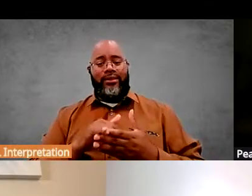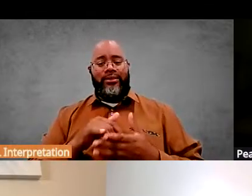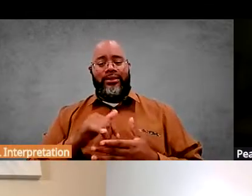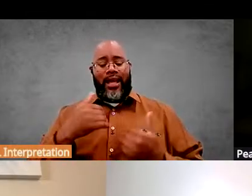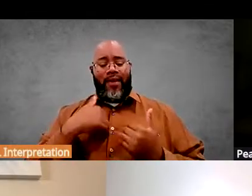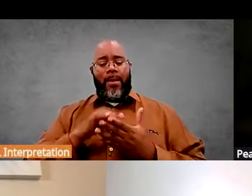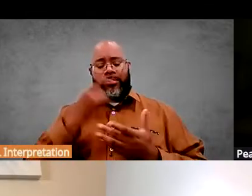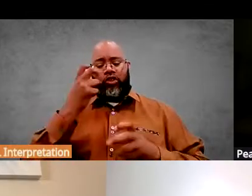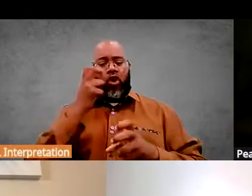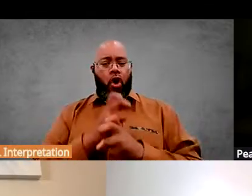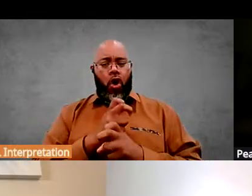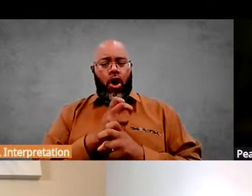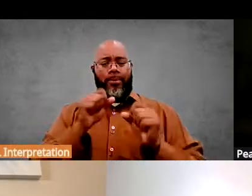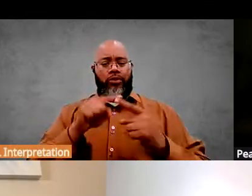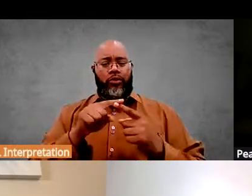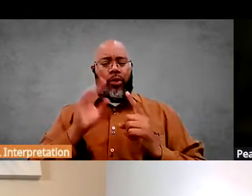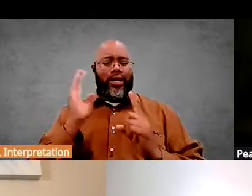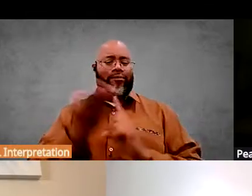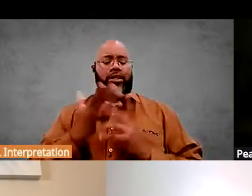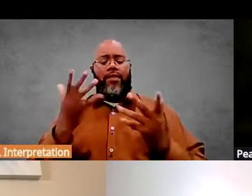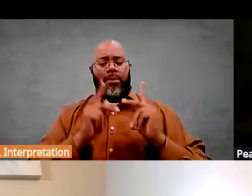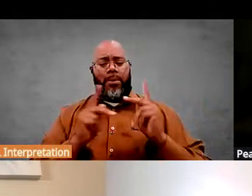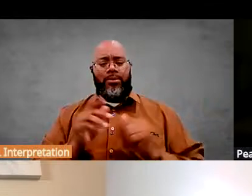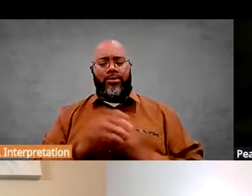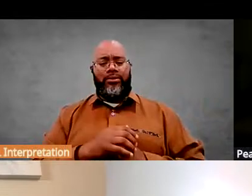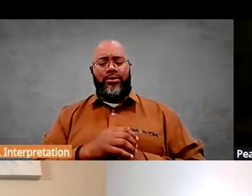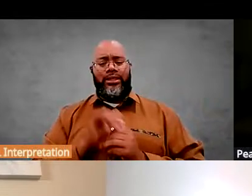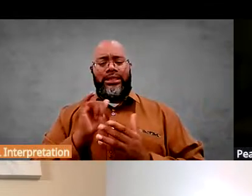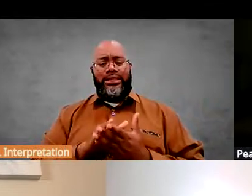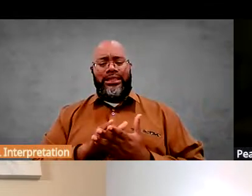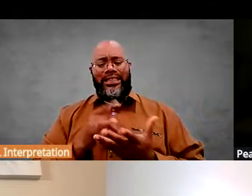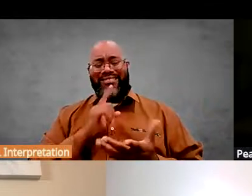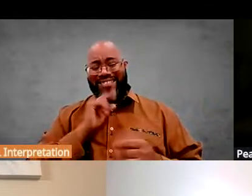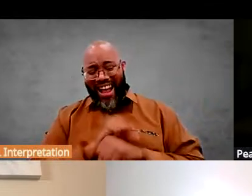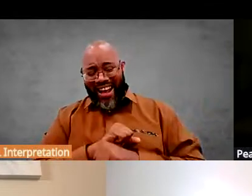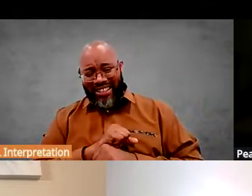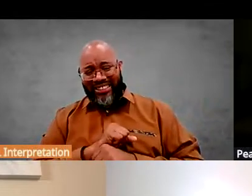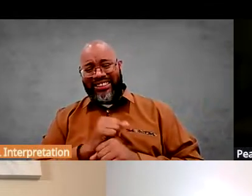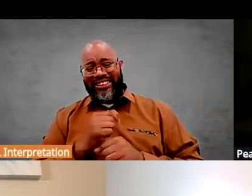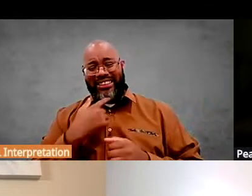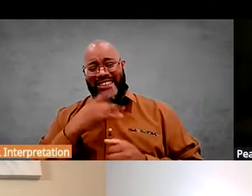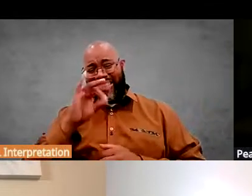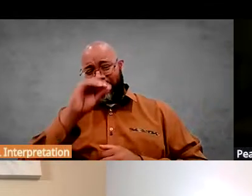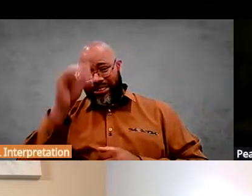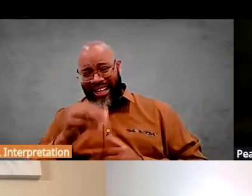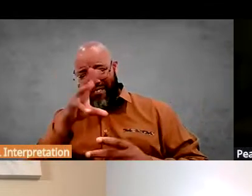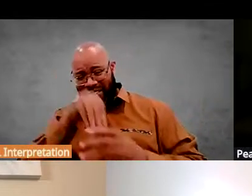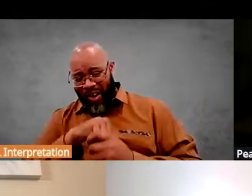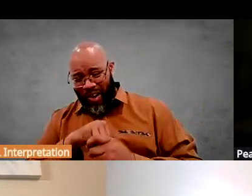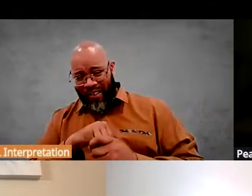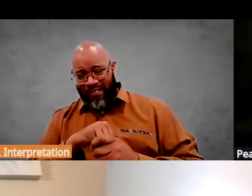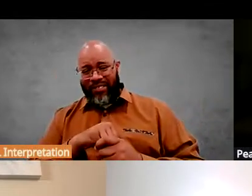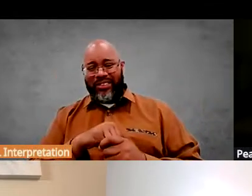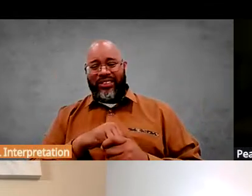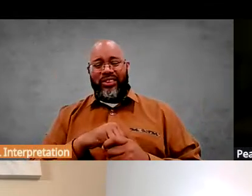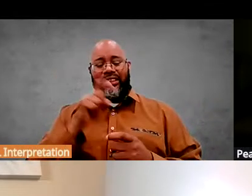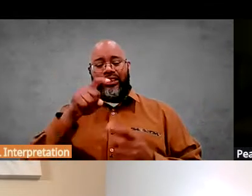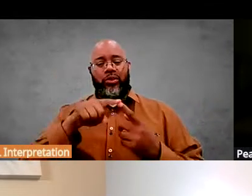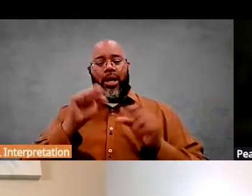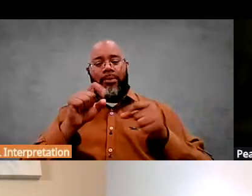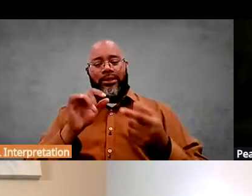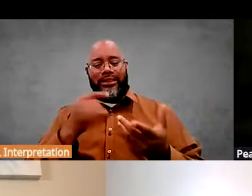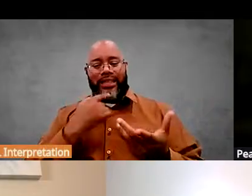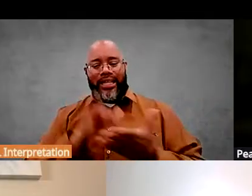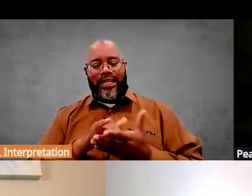it's hard to be able to convince a lot of people about something that you could be like, actually, I'm like 80% involved. And like, but you need to be able to be like,